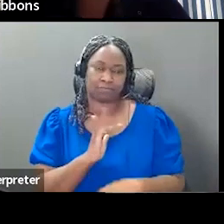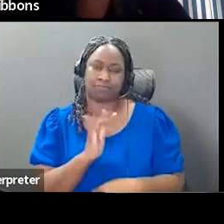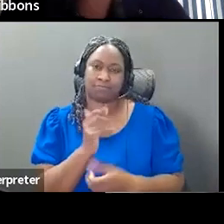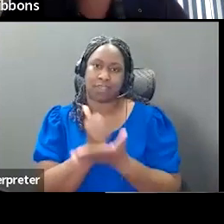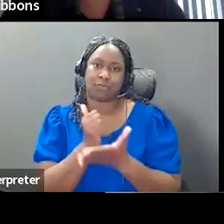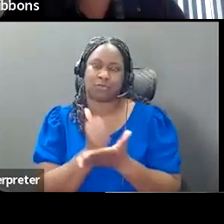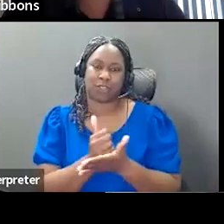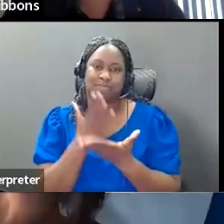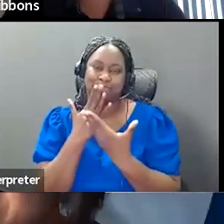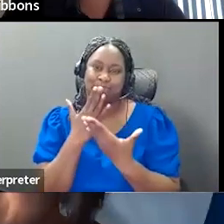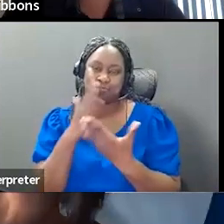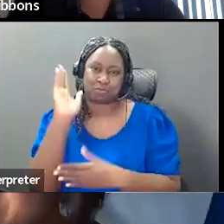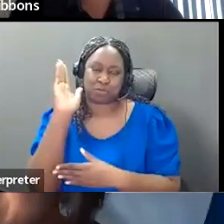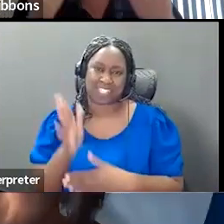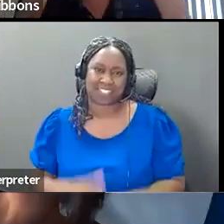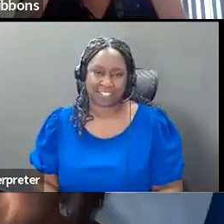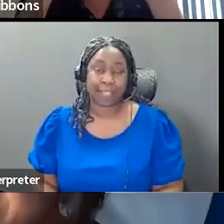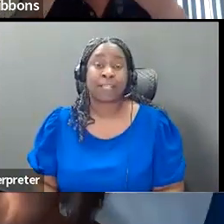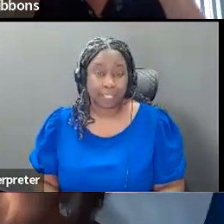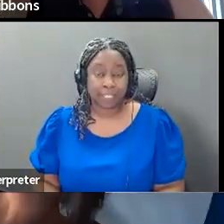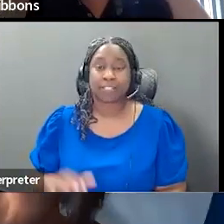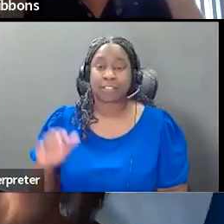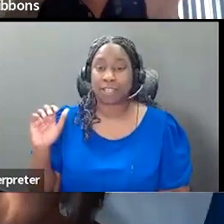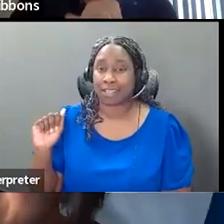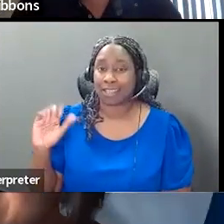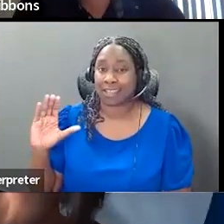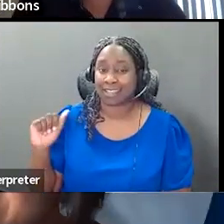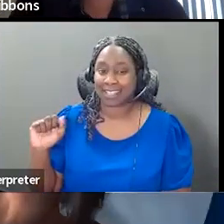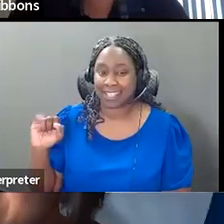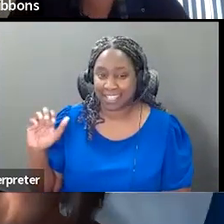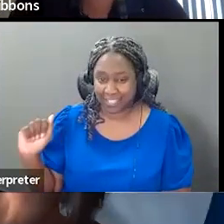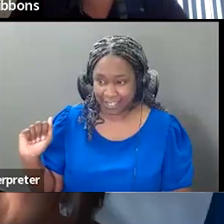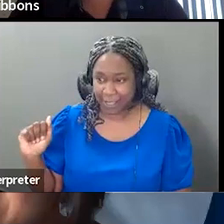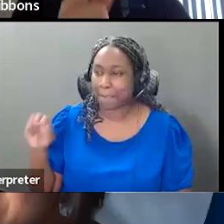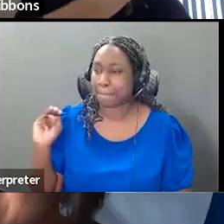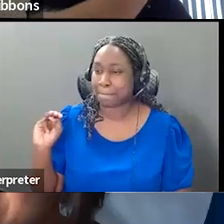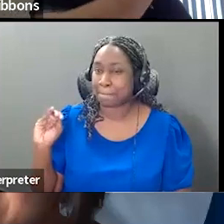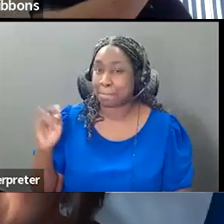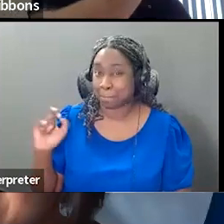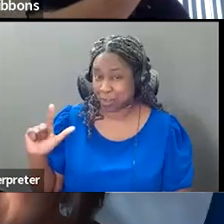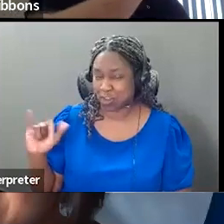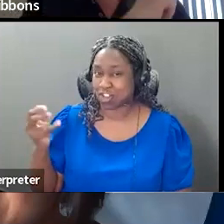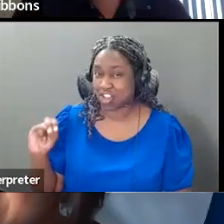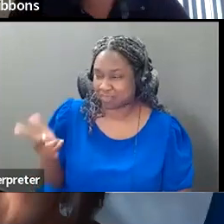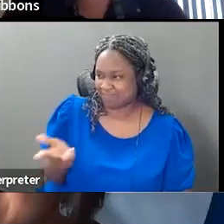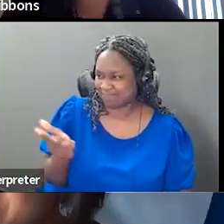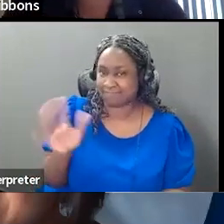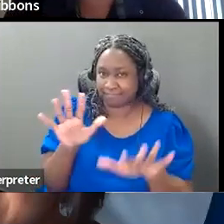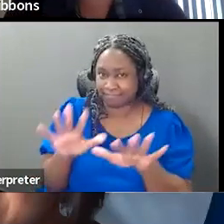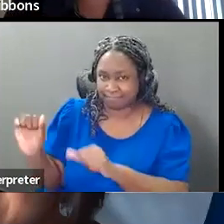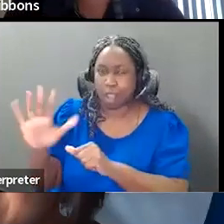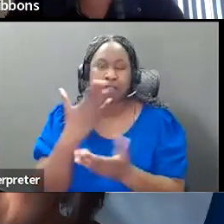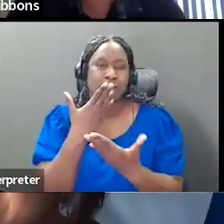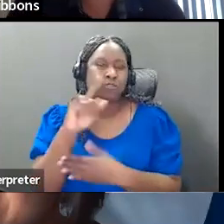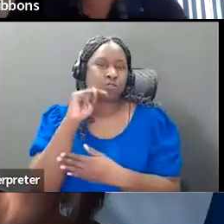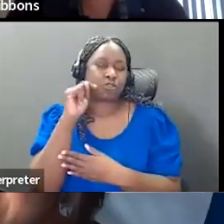everybody. I'm grateful to our presenters for doing so. All right, with that, Acacia, Minal, and John, please take it away. Oh, and a quick shout out of thanks to Teresa for